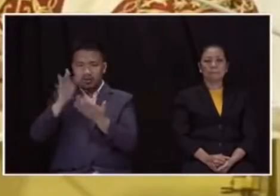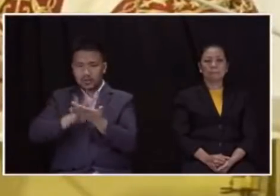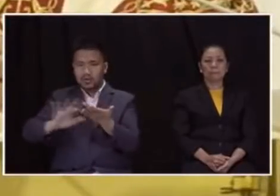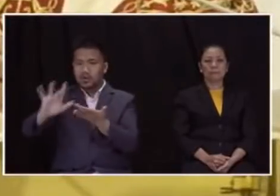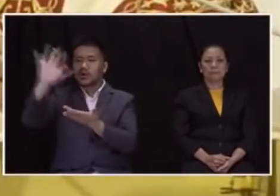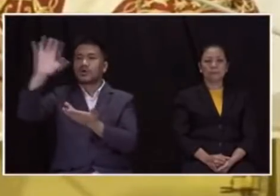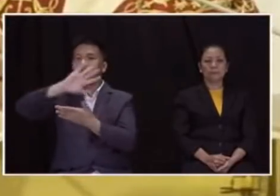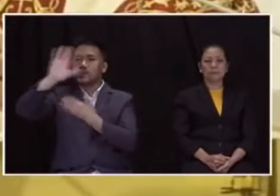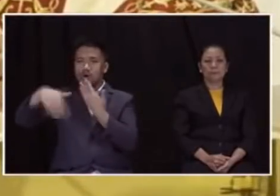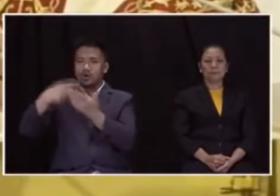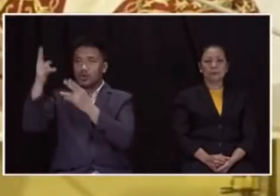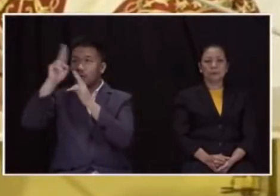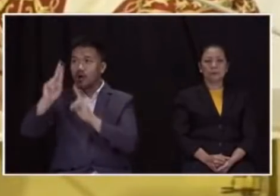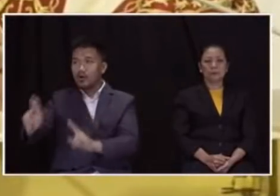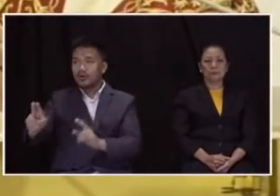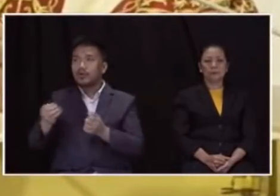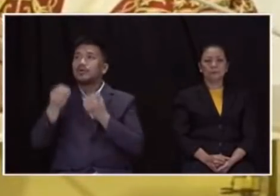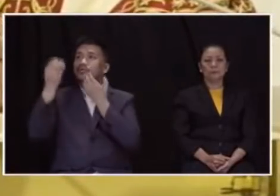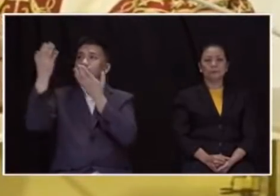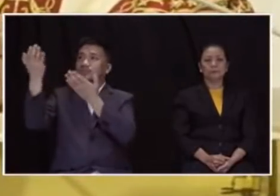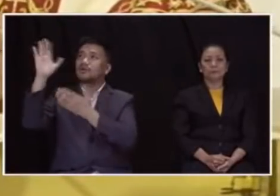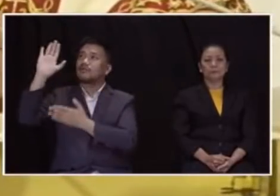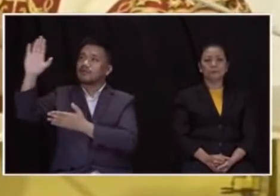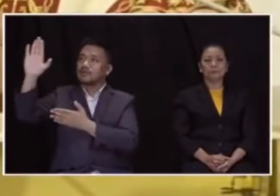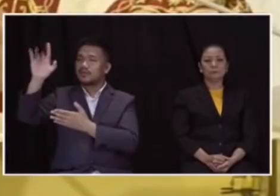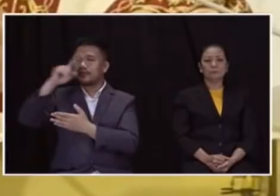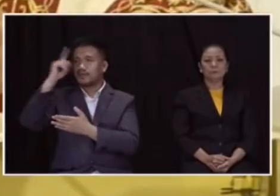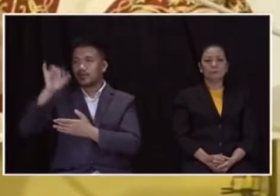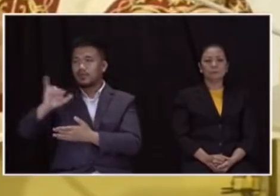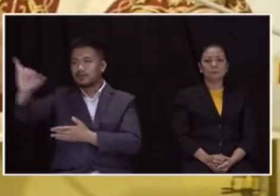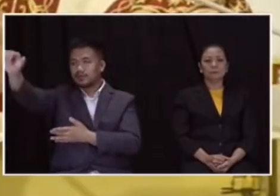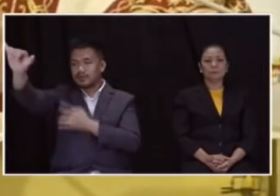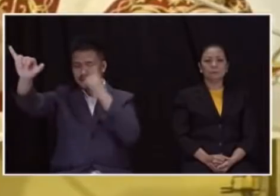glory and honor is yours forever and ever.